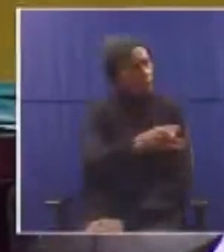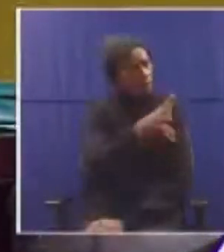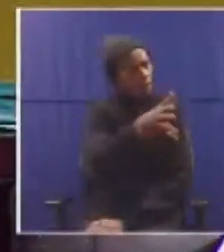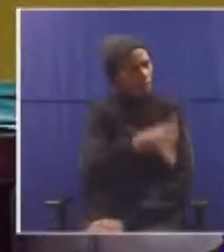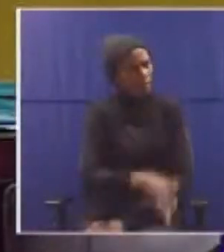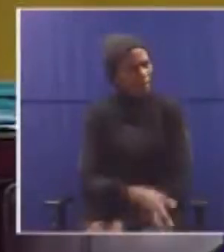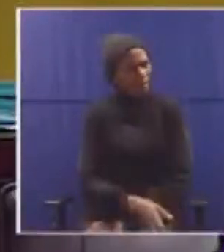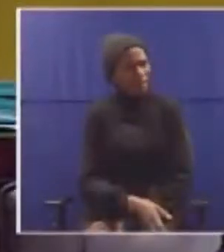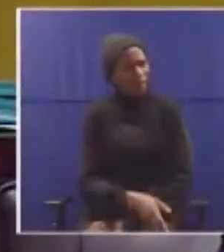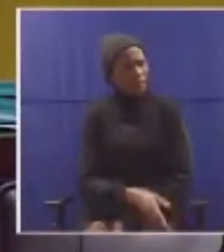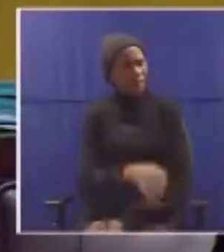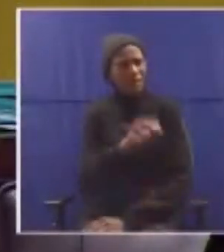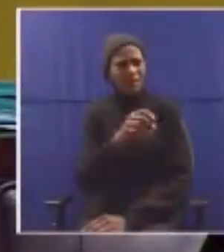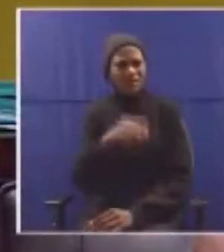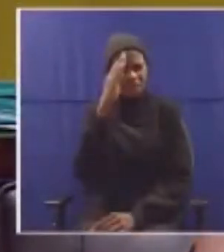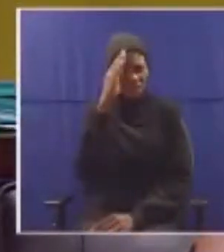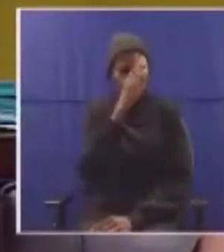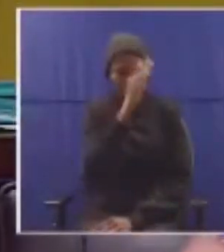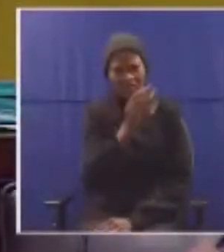wabuza impilo across.